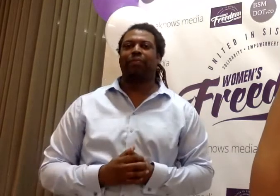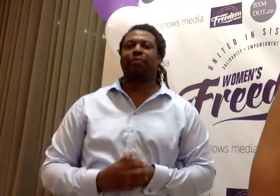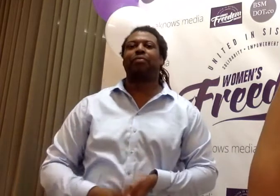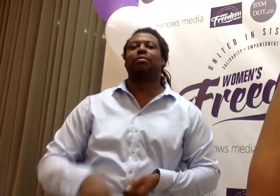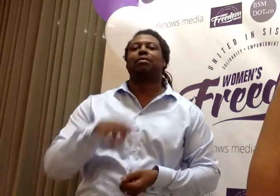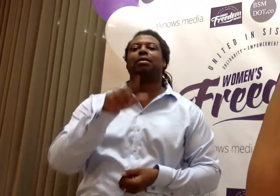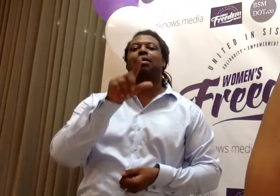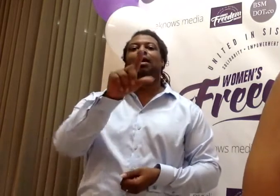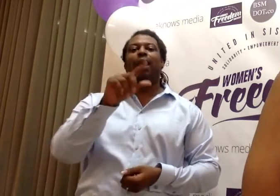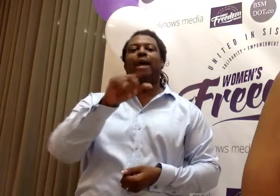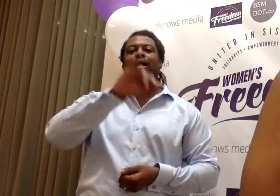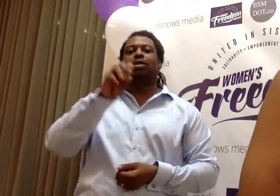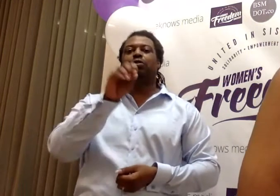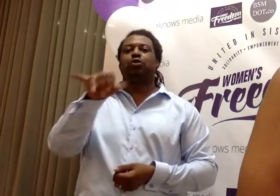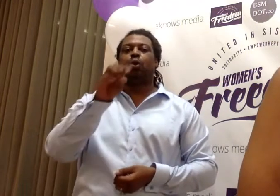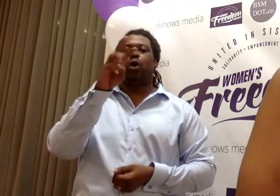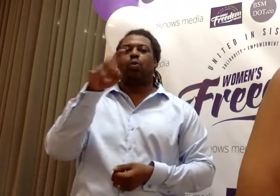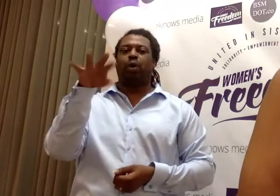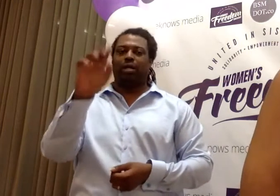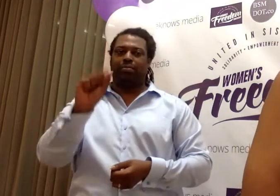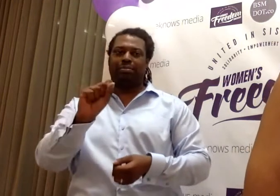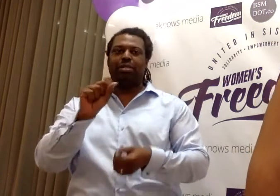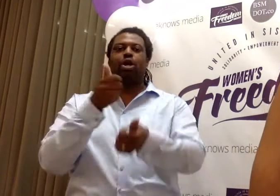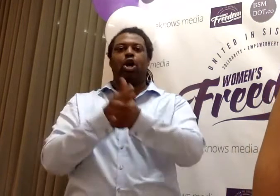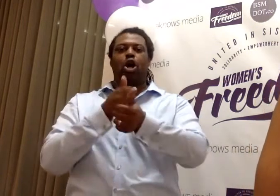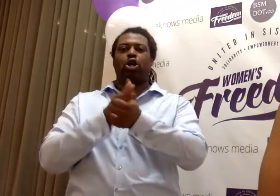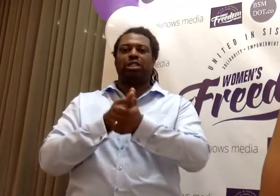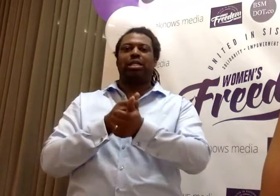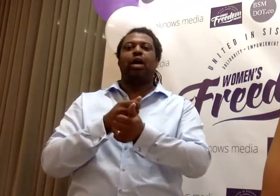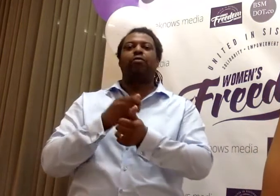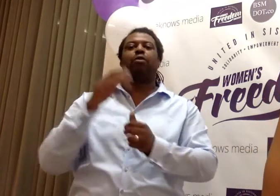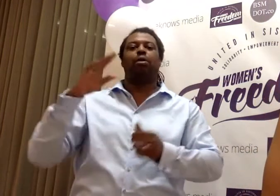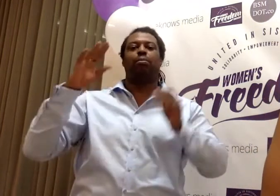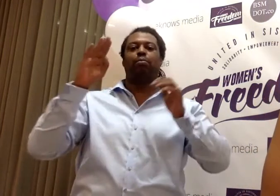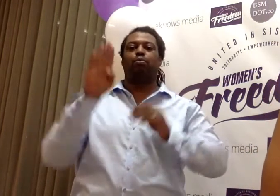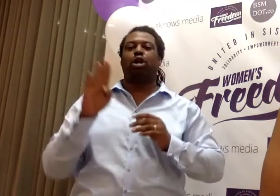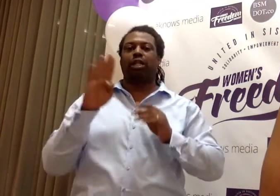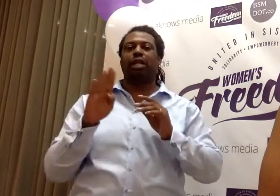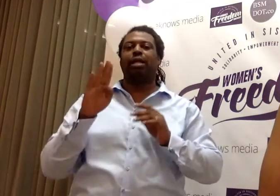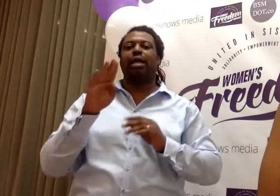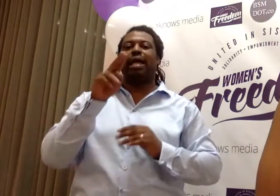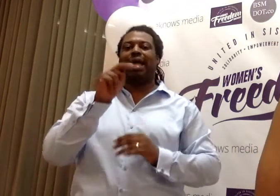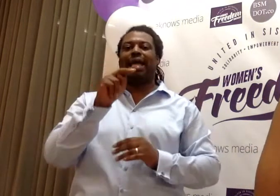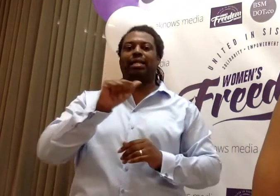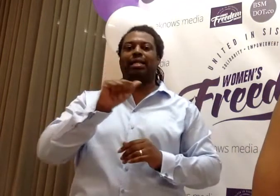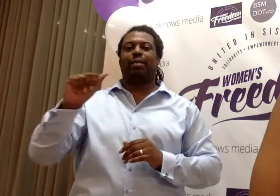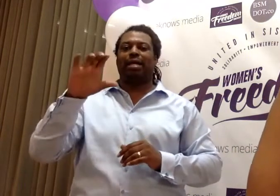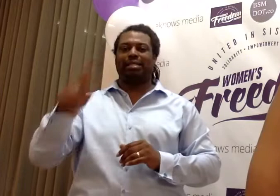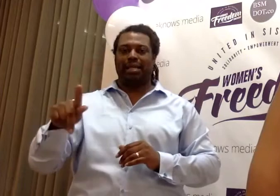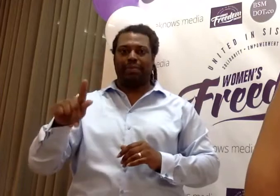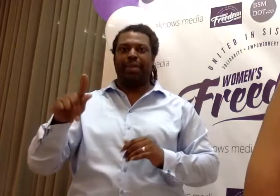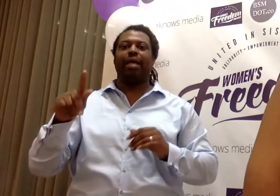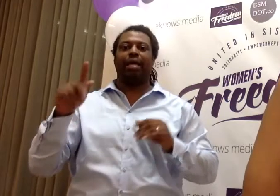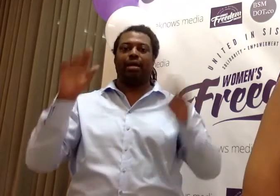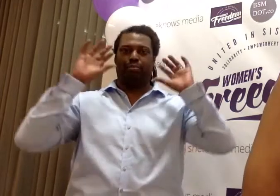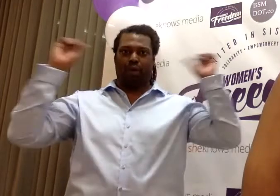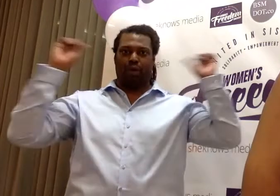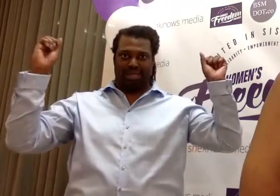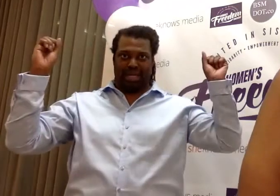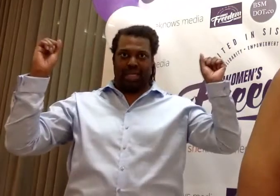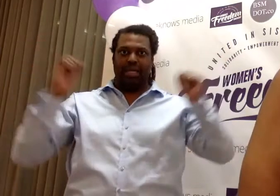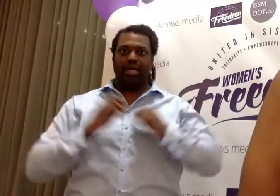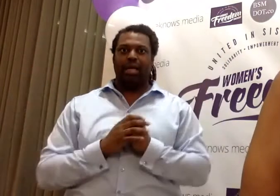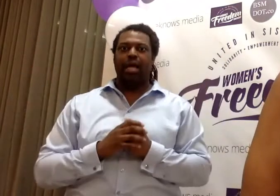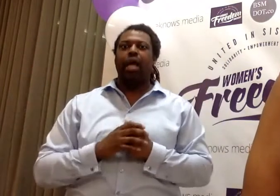LJW Williams is the president of the Brooklyn chapter of the NAACP. LJW Williams is probably going to be on your TV